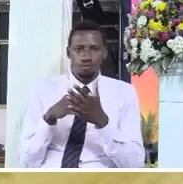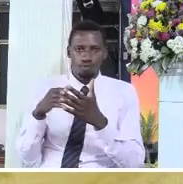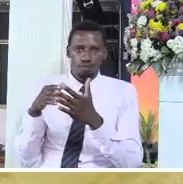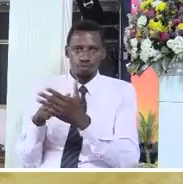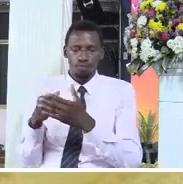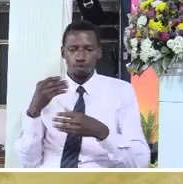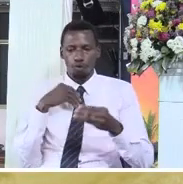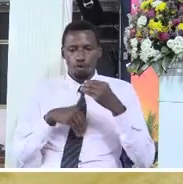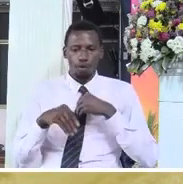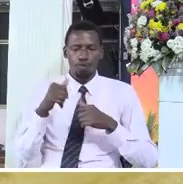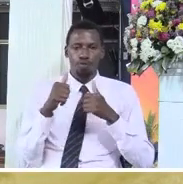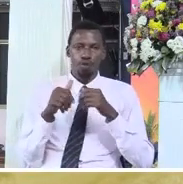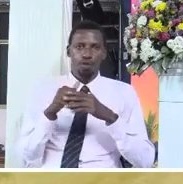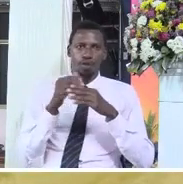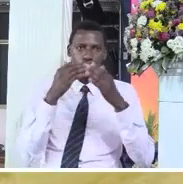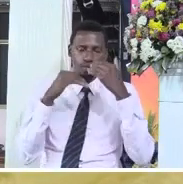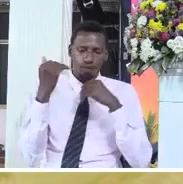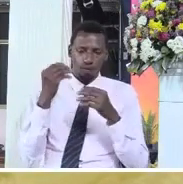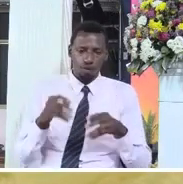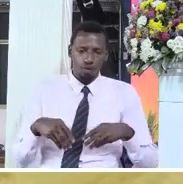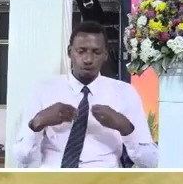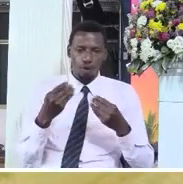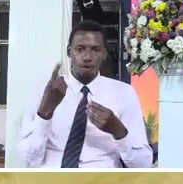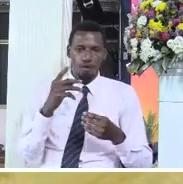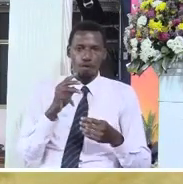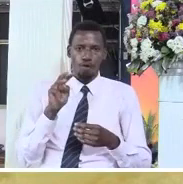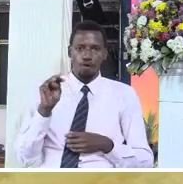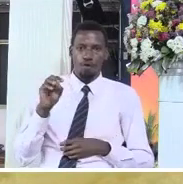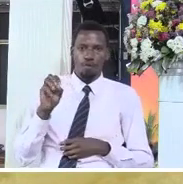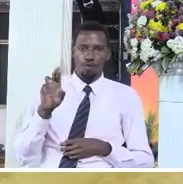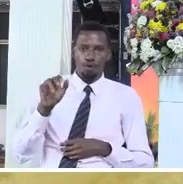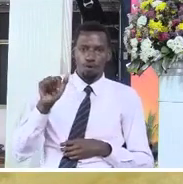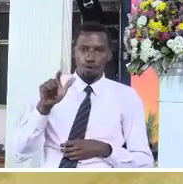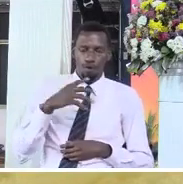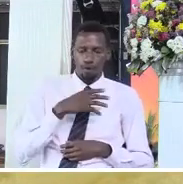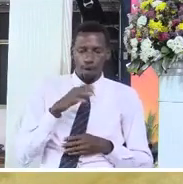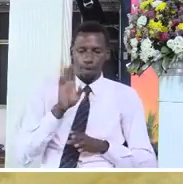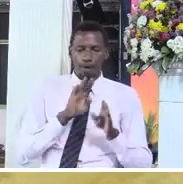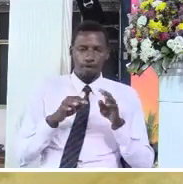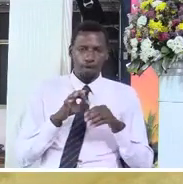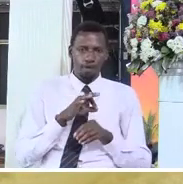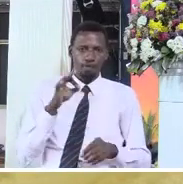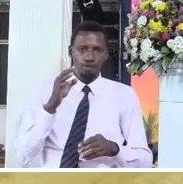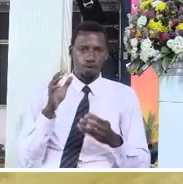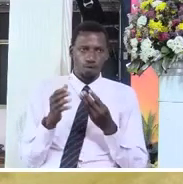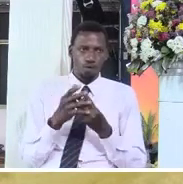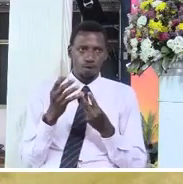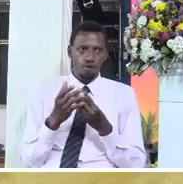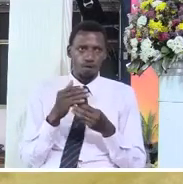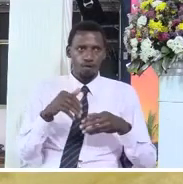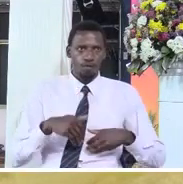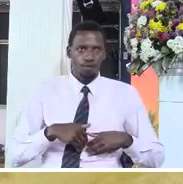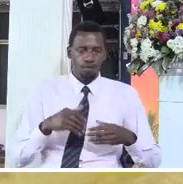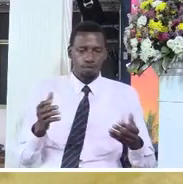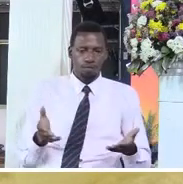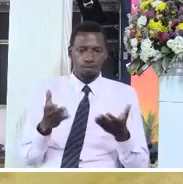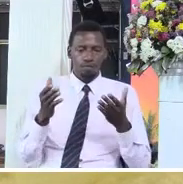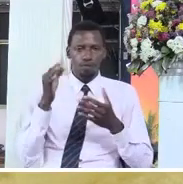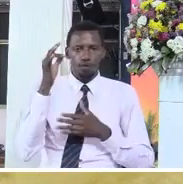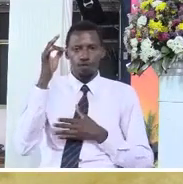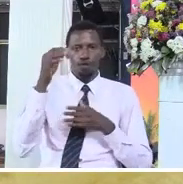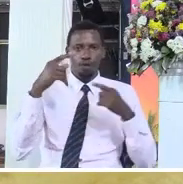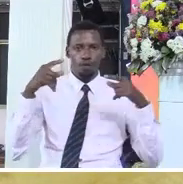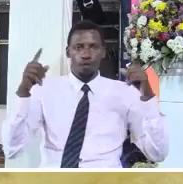campuses, to provide for the moral and spiritual welfare of the youth, and to promote the future prosperity of the nation